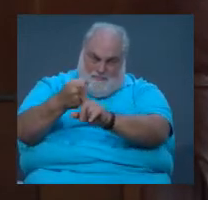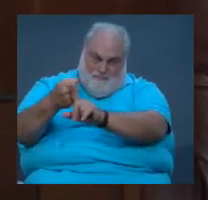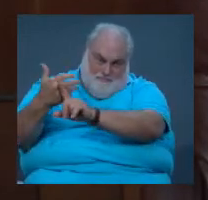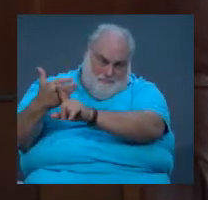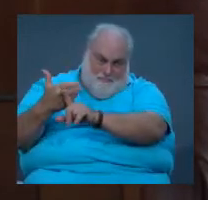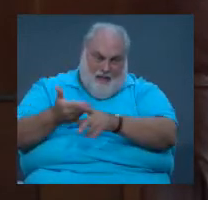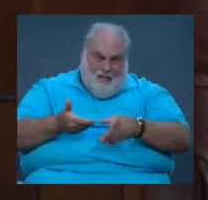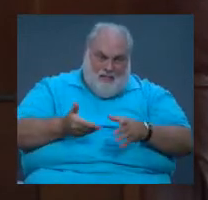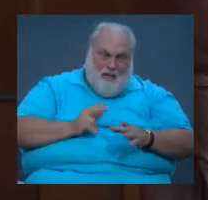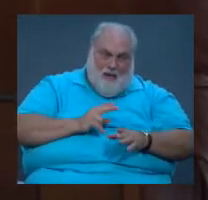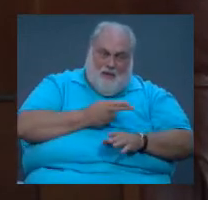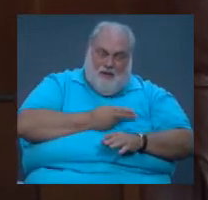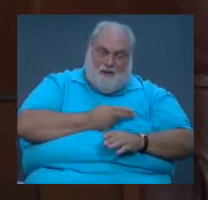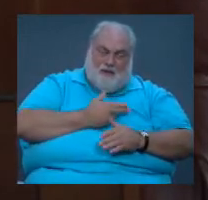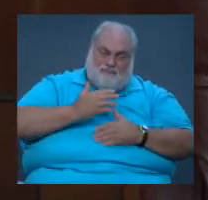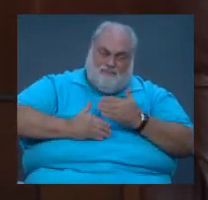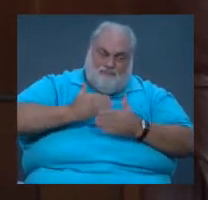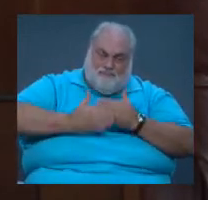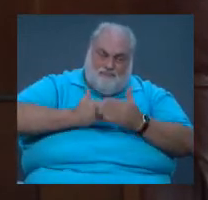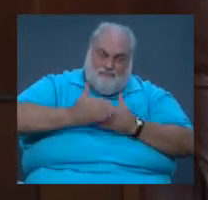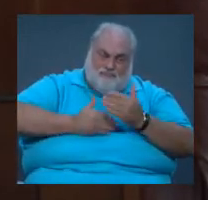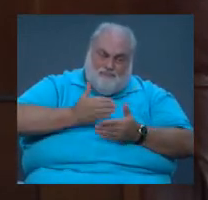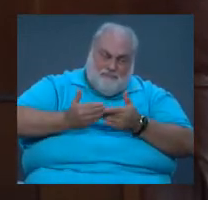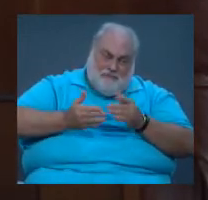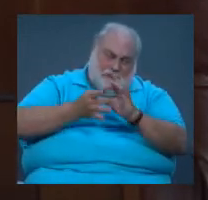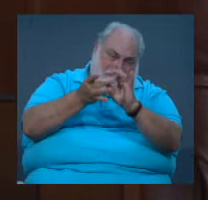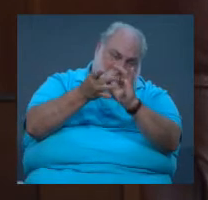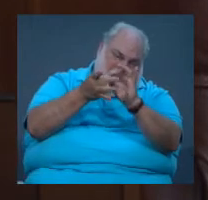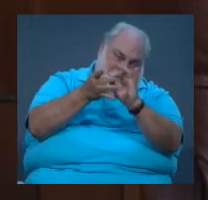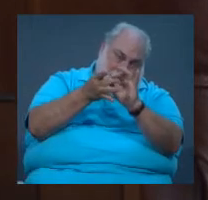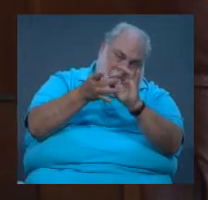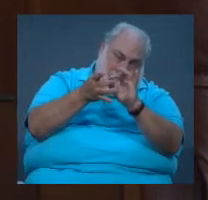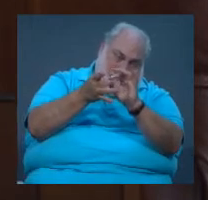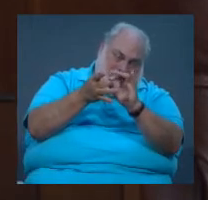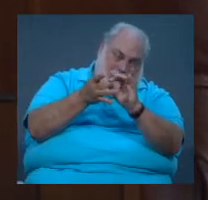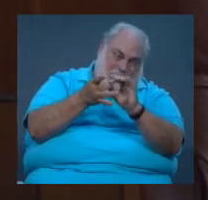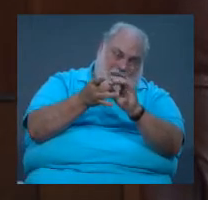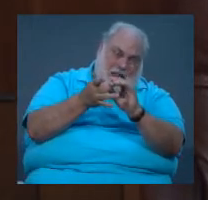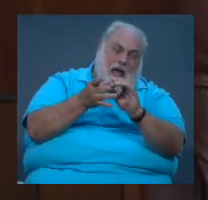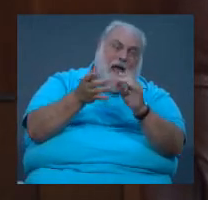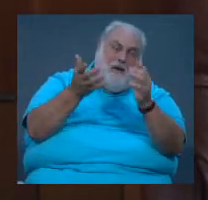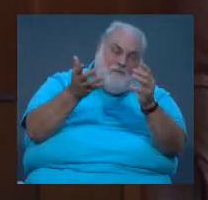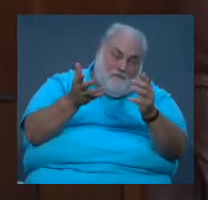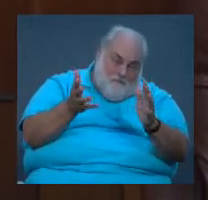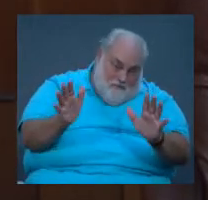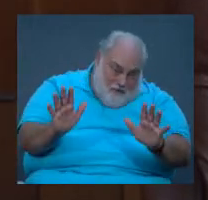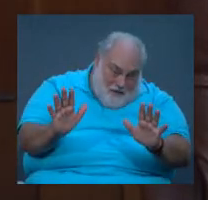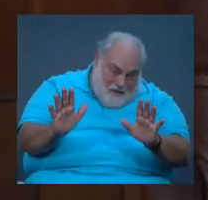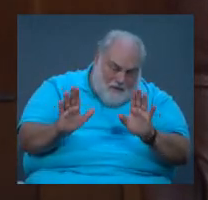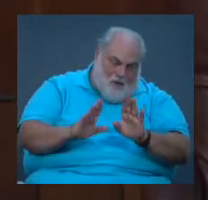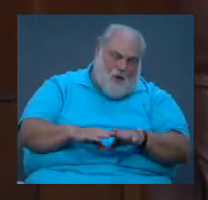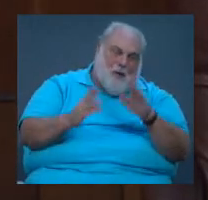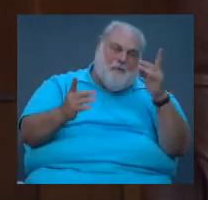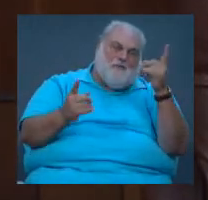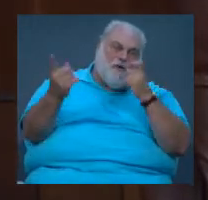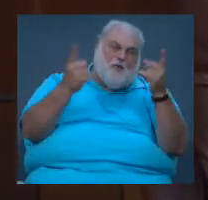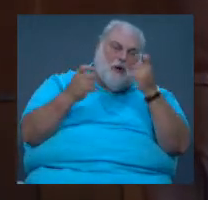allow our Chief Financial Officer, Sarah Linehan, to go throughout the process, and then we'll open the floor for